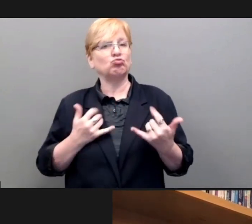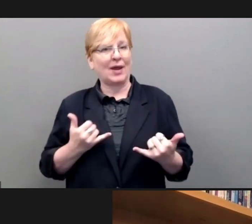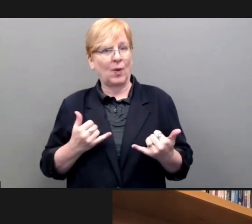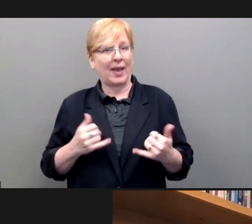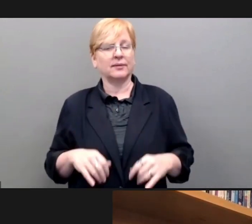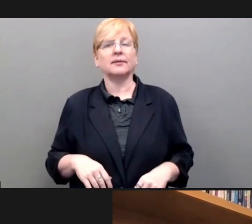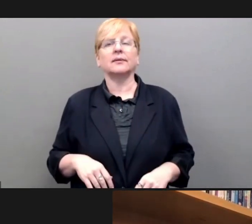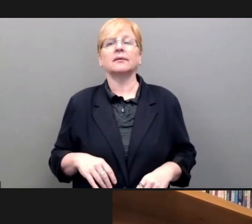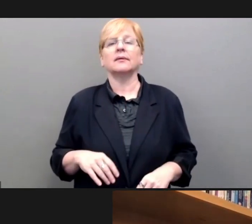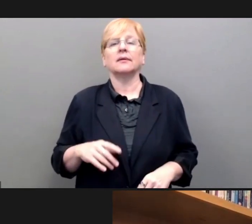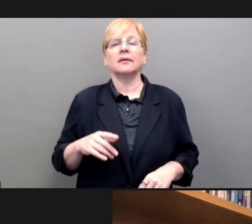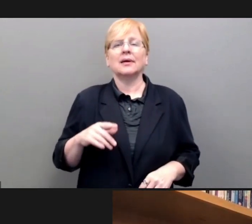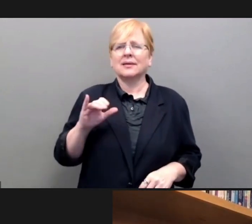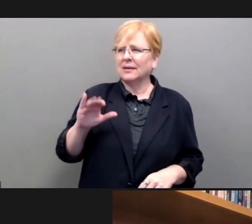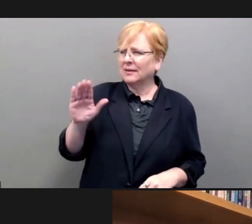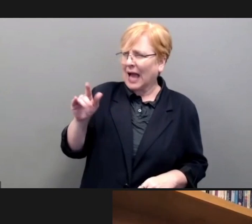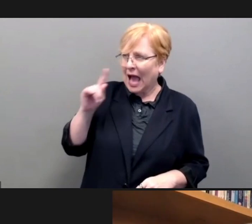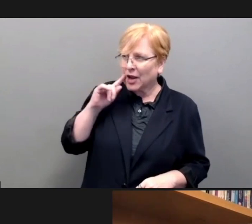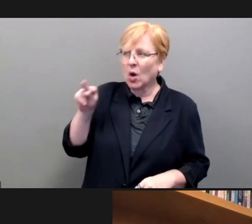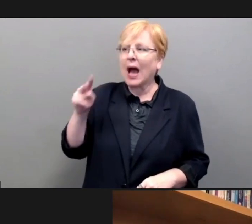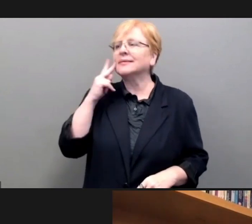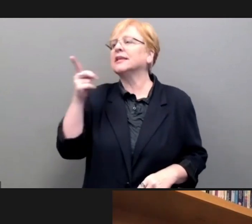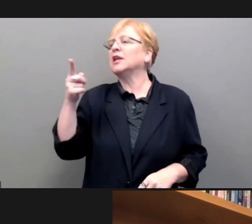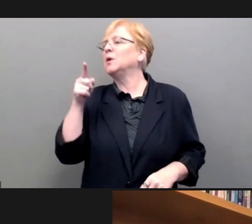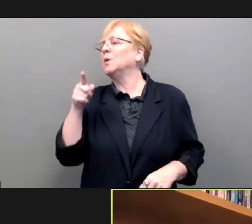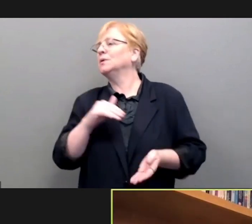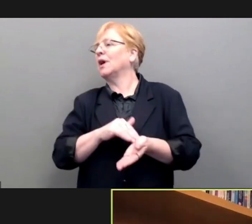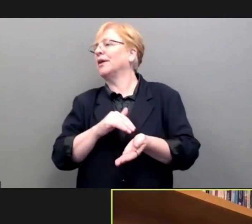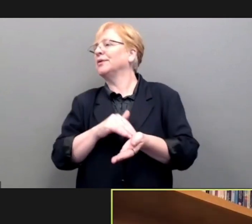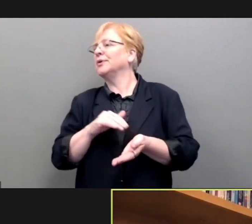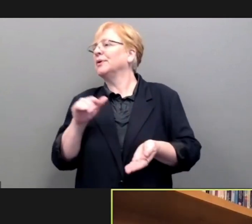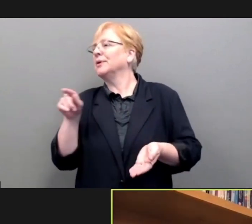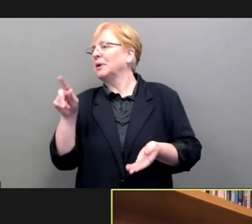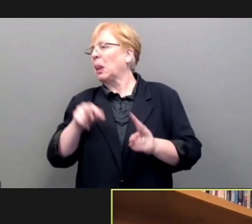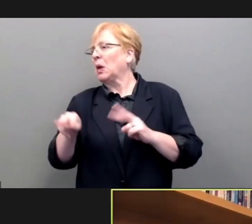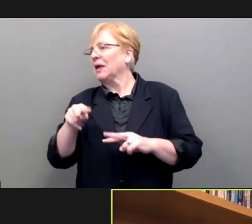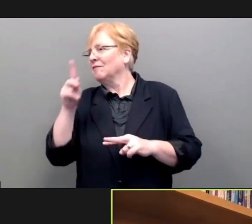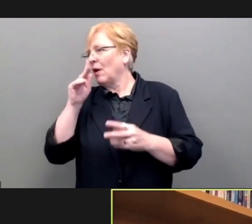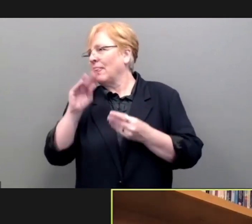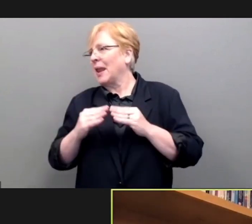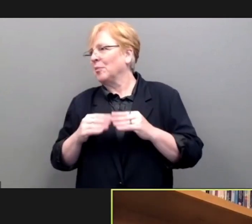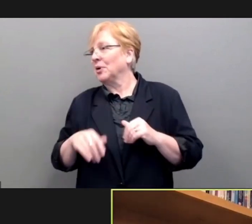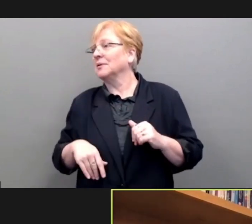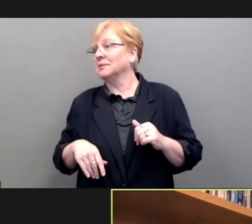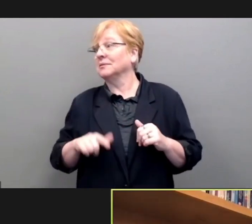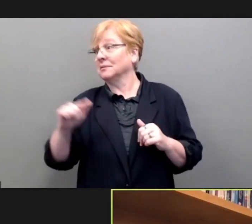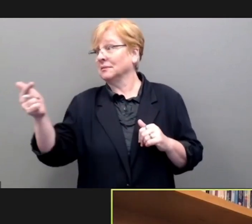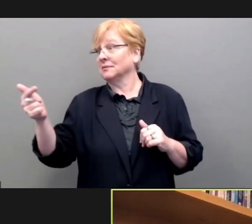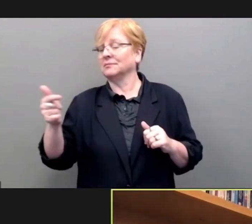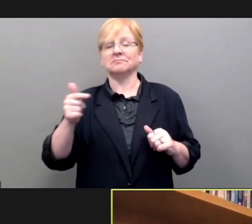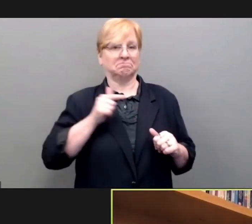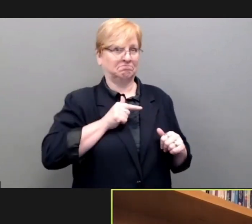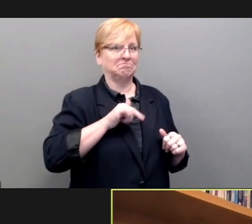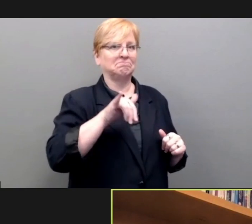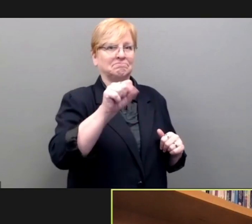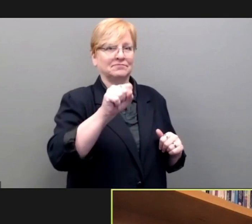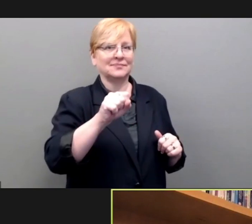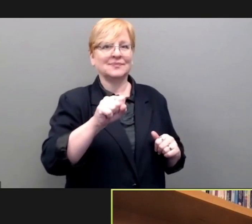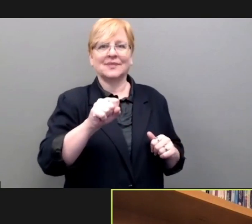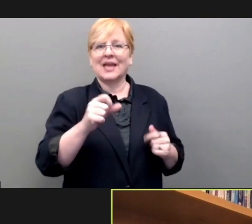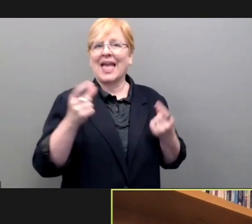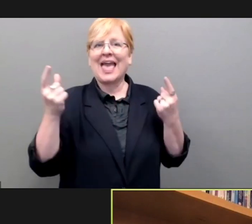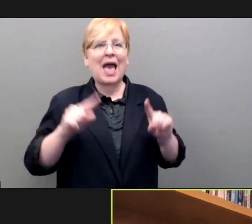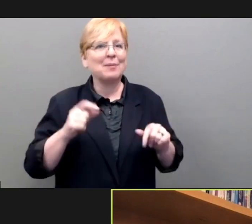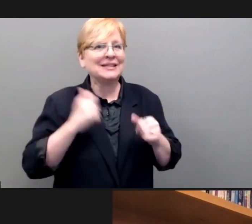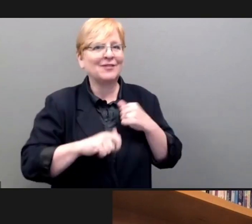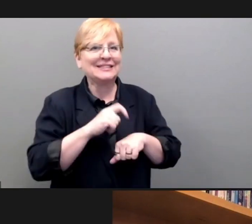Scrace, do you have that exact? I know you're looking for it. Yeah, well, a couple things about that. Number one is this happens every time hospitalizations